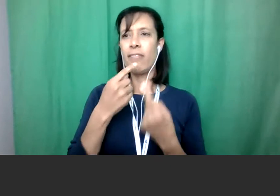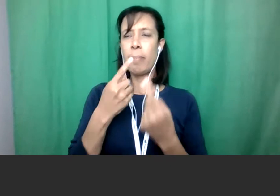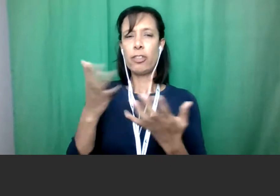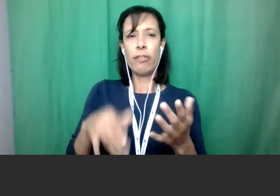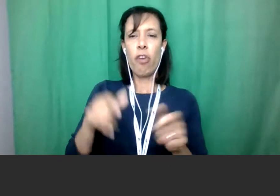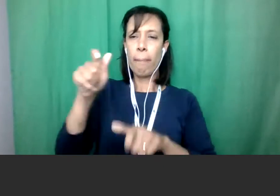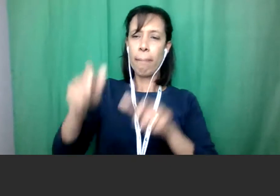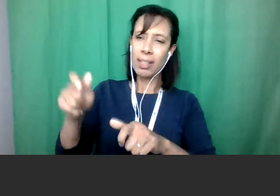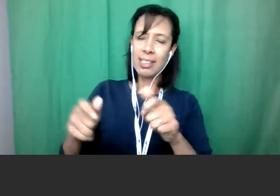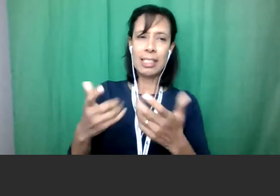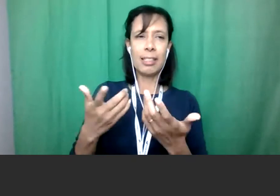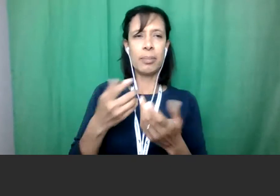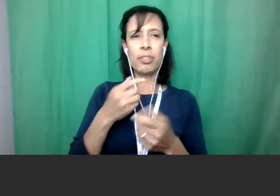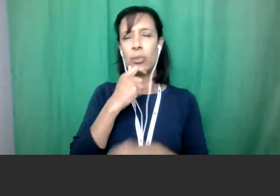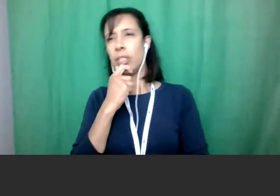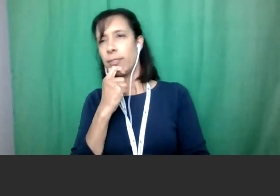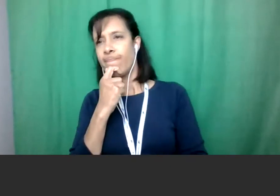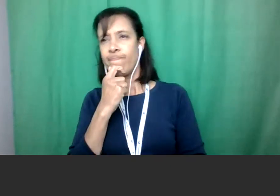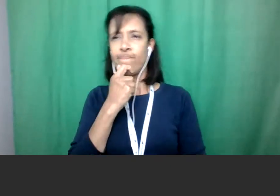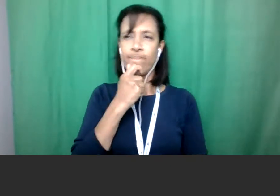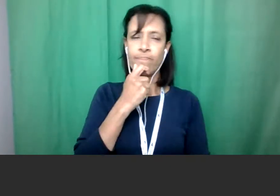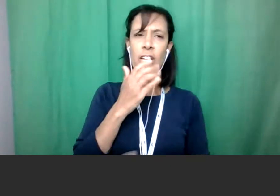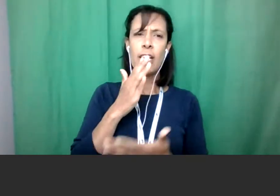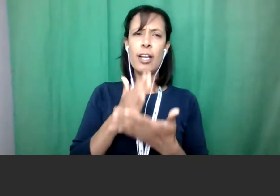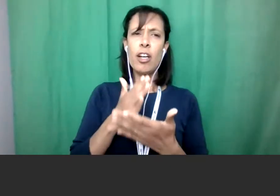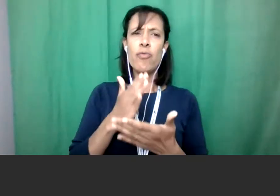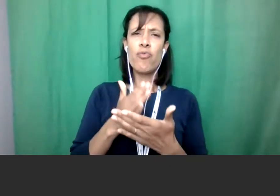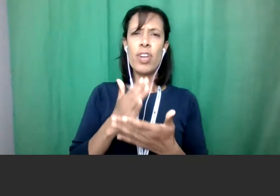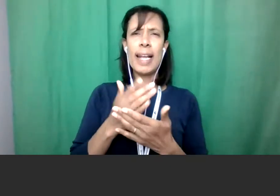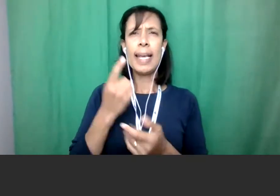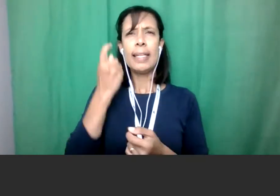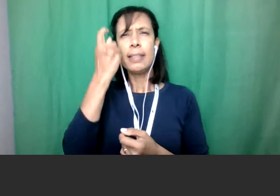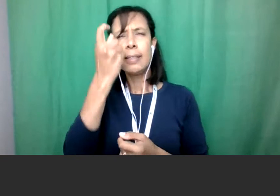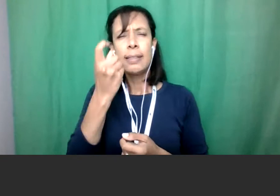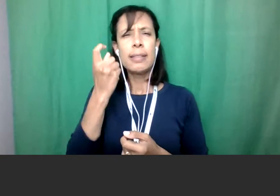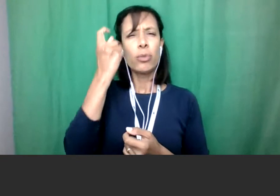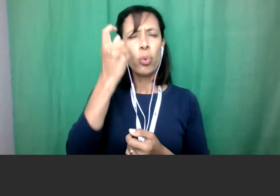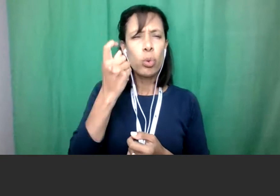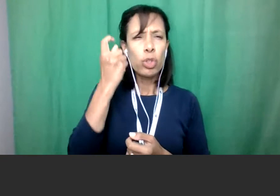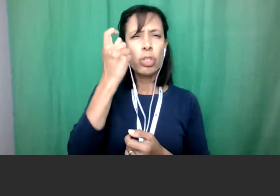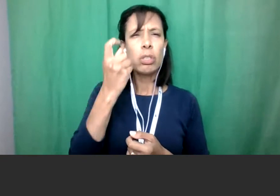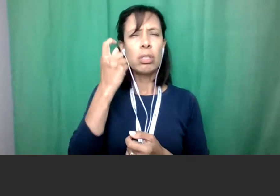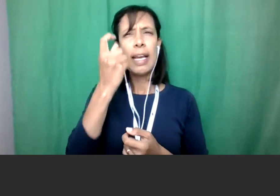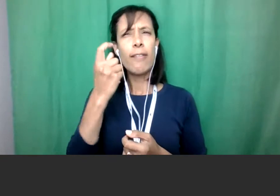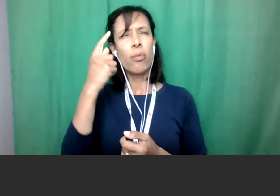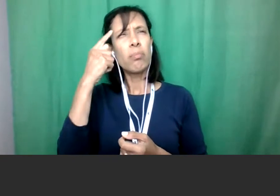cautious, careful way of thinking about the process of research.